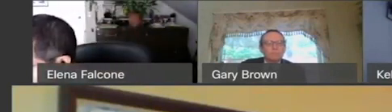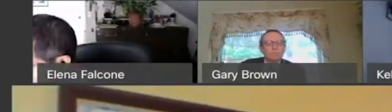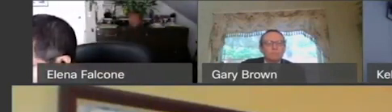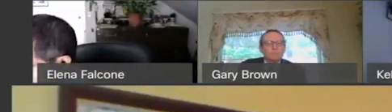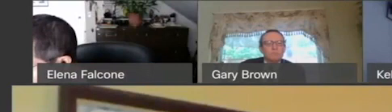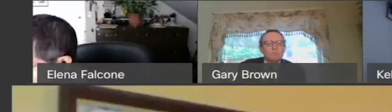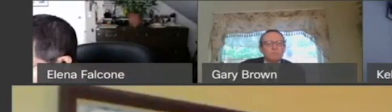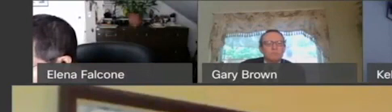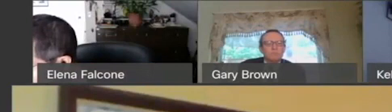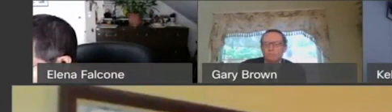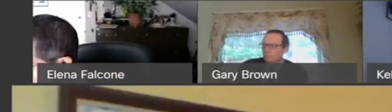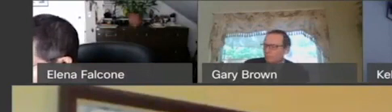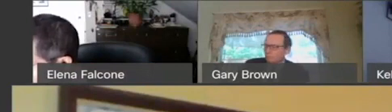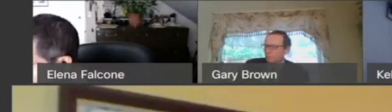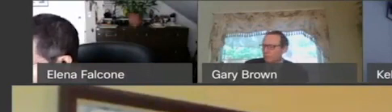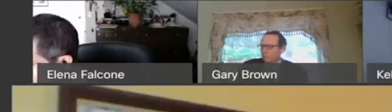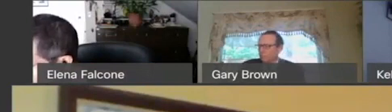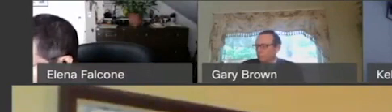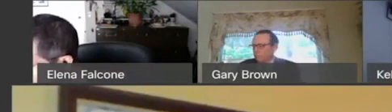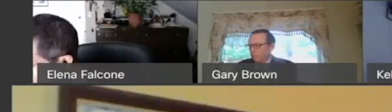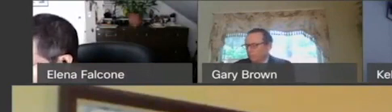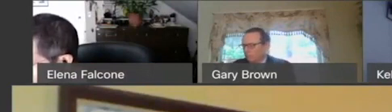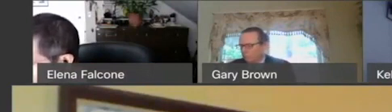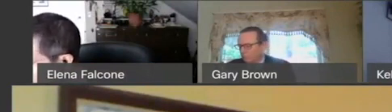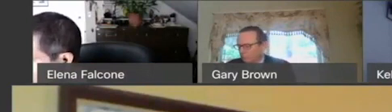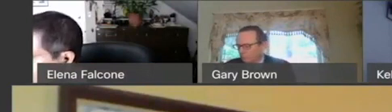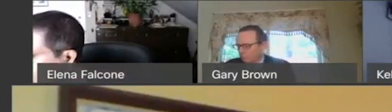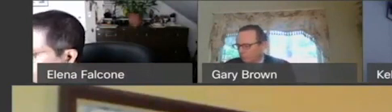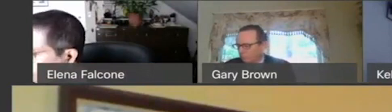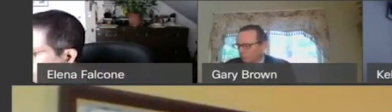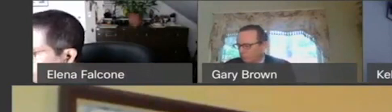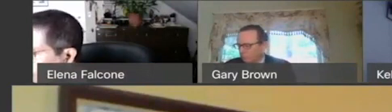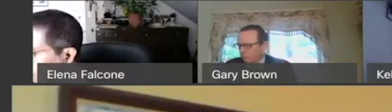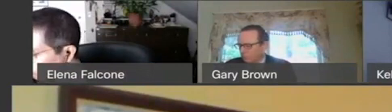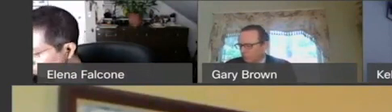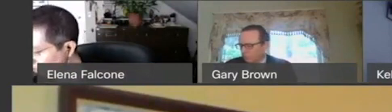you unload your groceries from the cart. About to